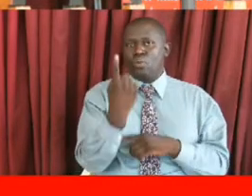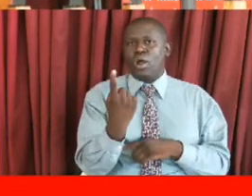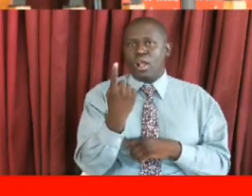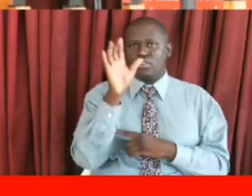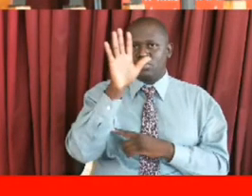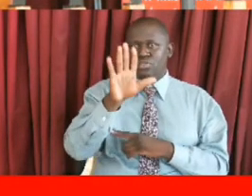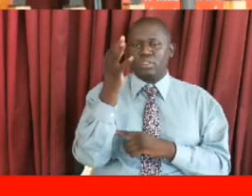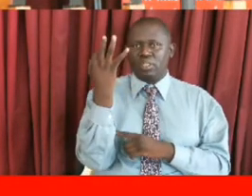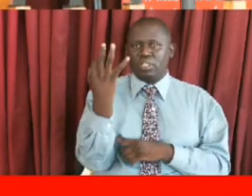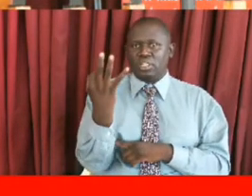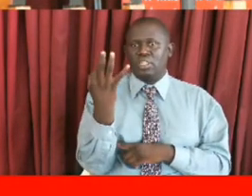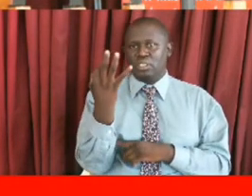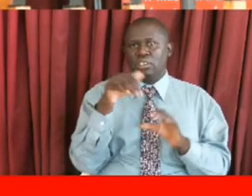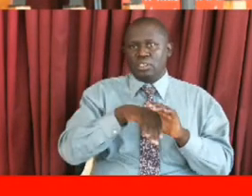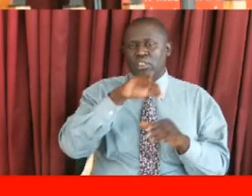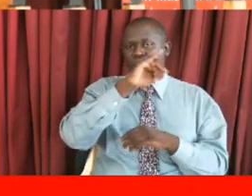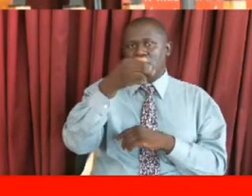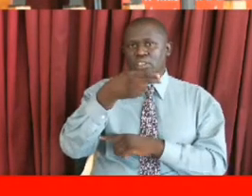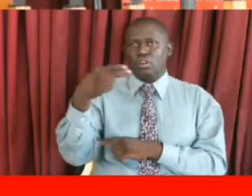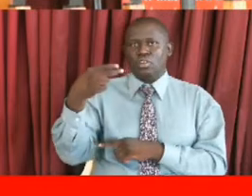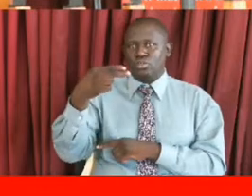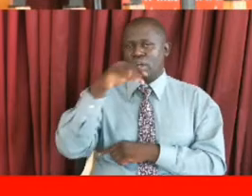153 in